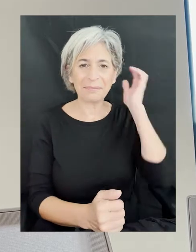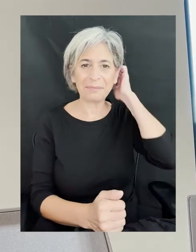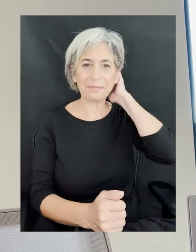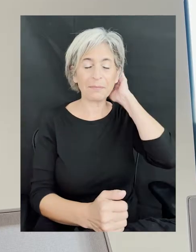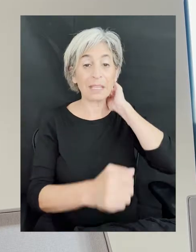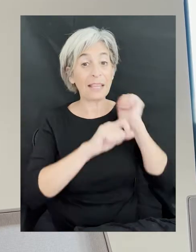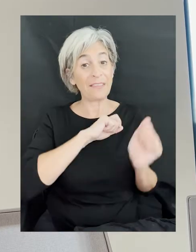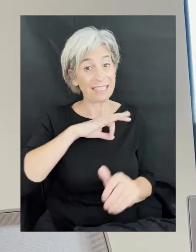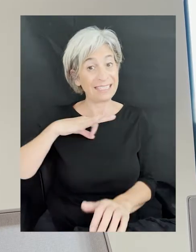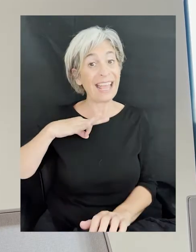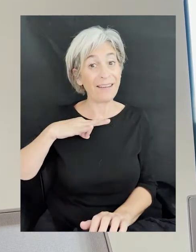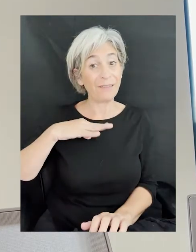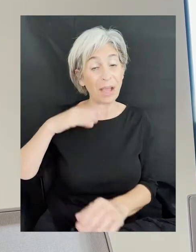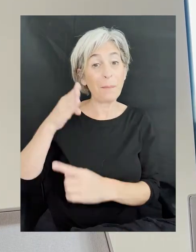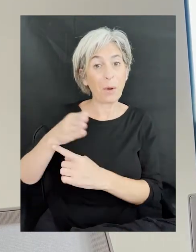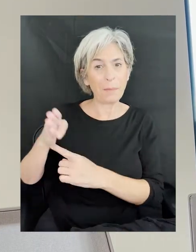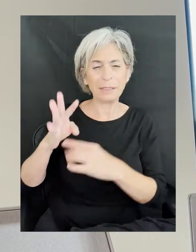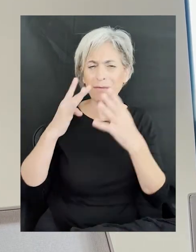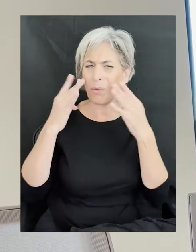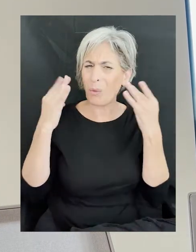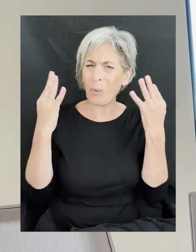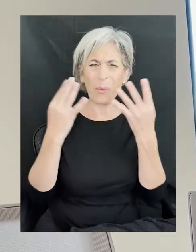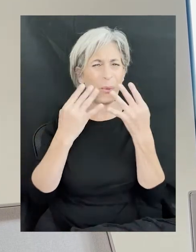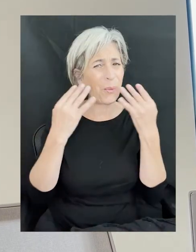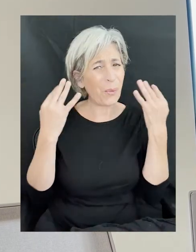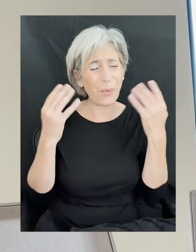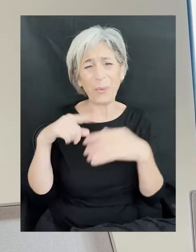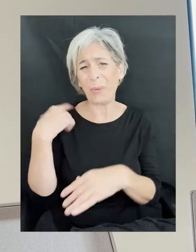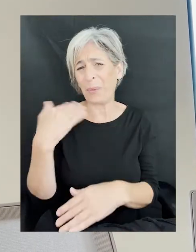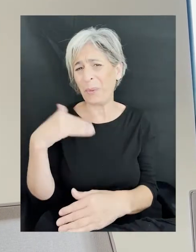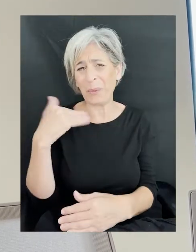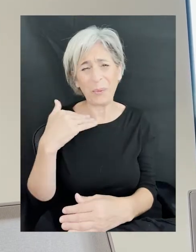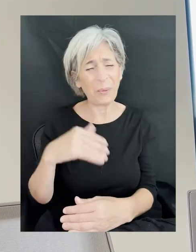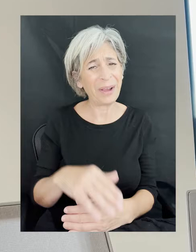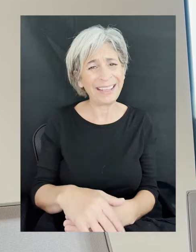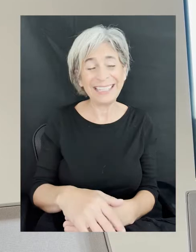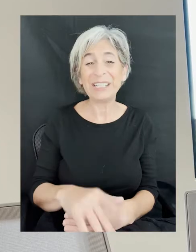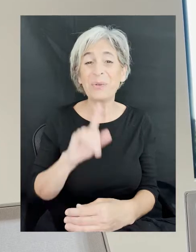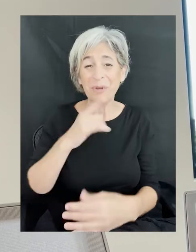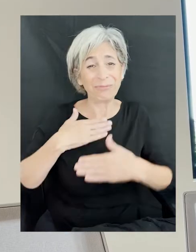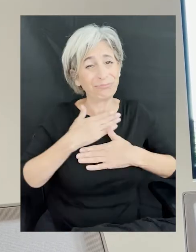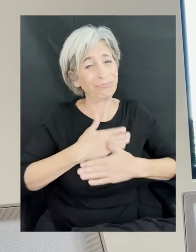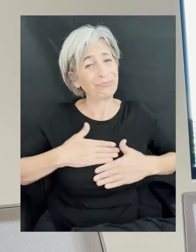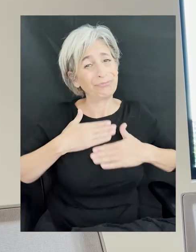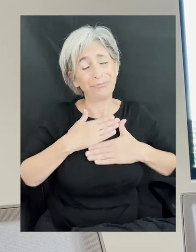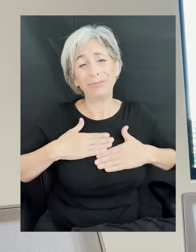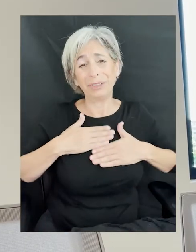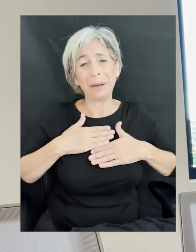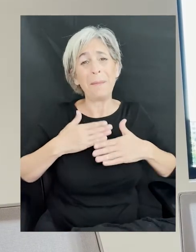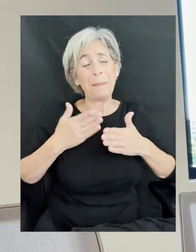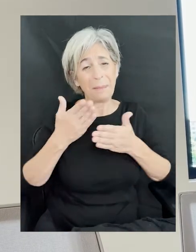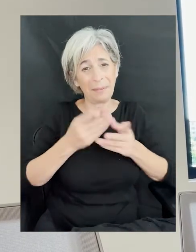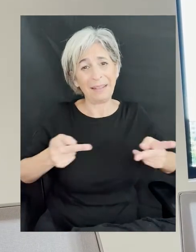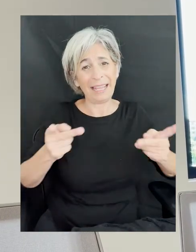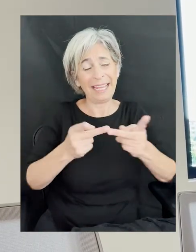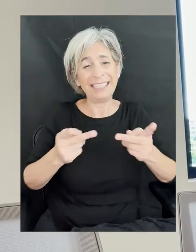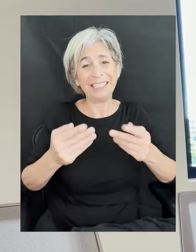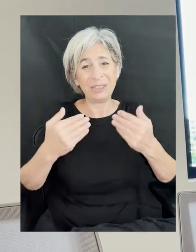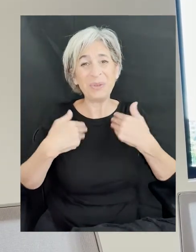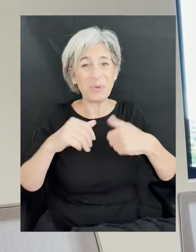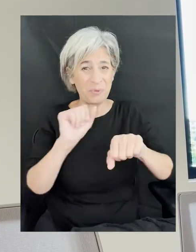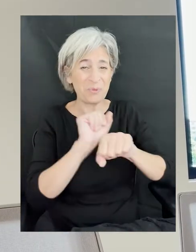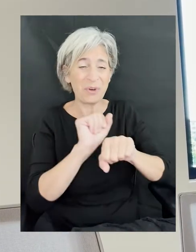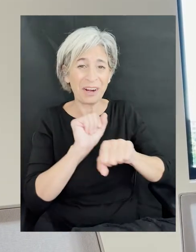The staff at Boynton Beach is very friendly. And so it's a very pleasant place to spend your day.